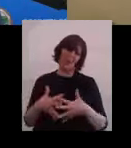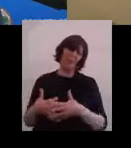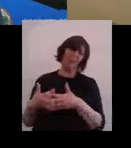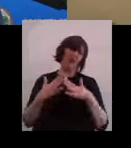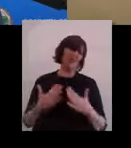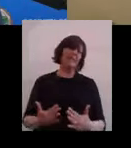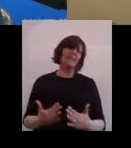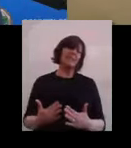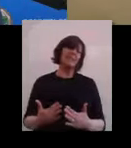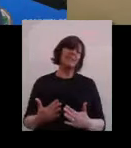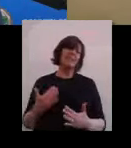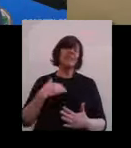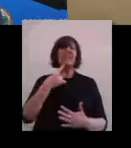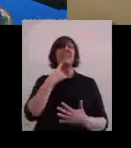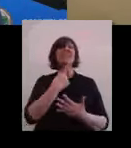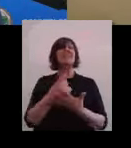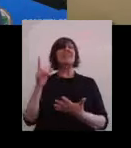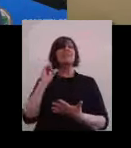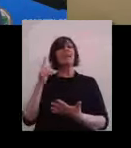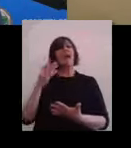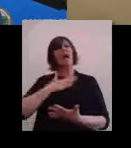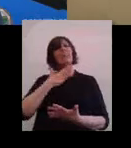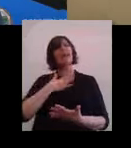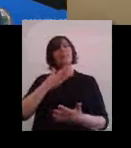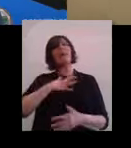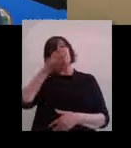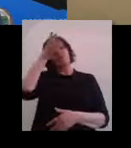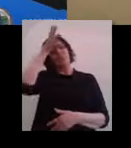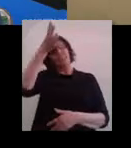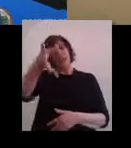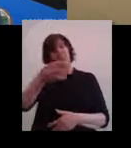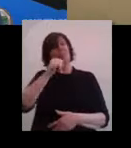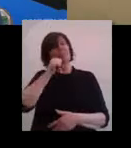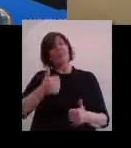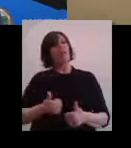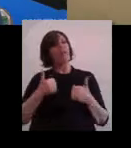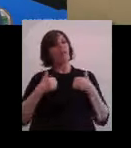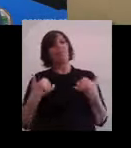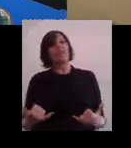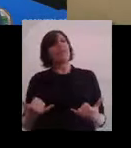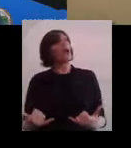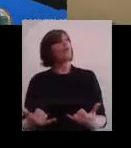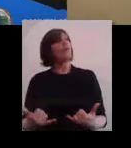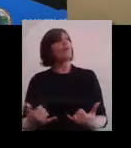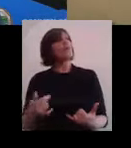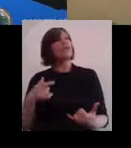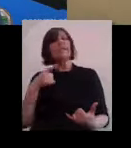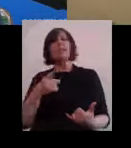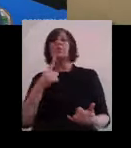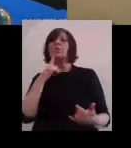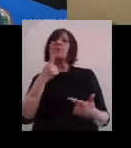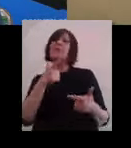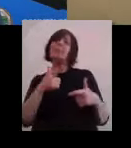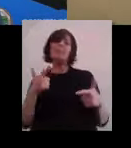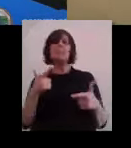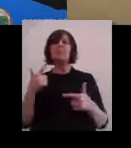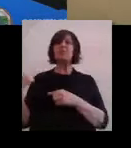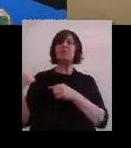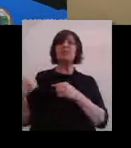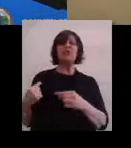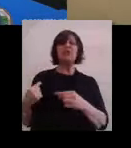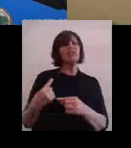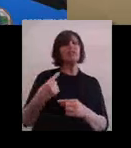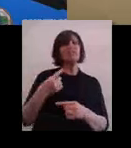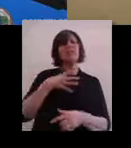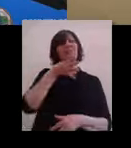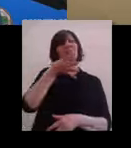so, I'm kind of glad my grandfather's not alive. He was part of the greatest generation. Both my grandfather and my grandmother, they